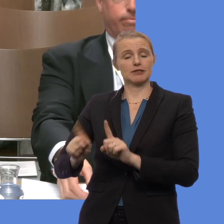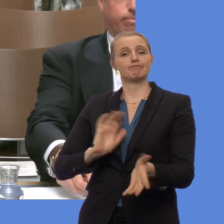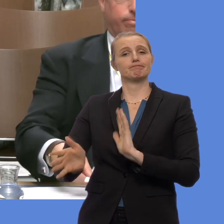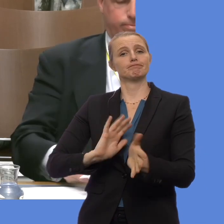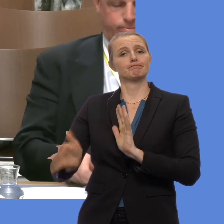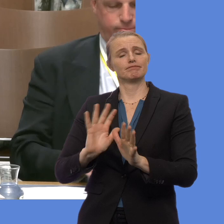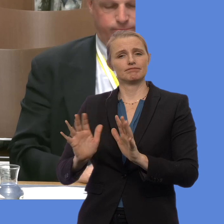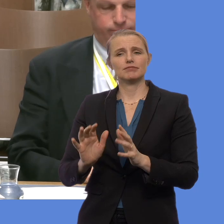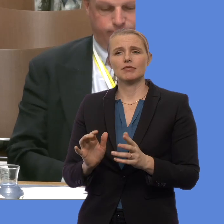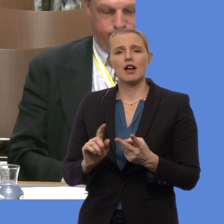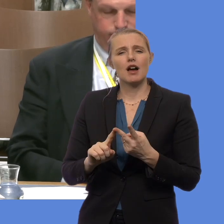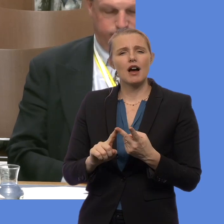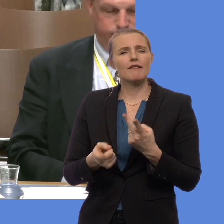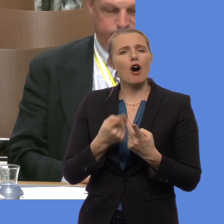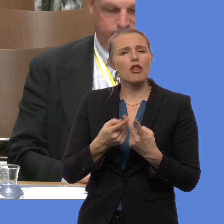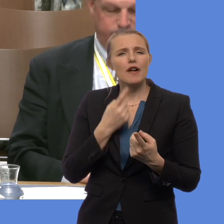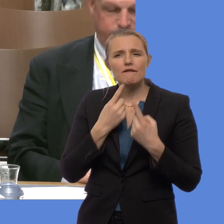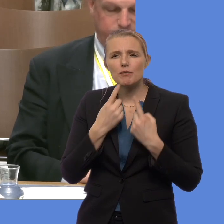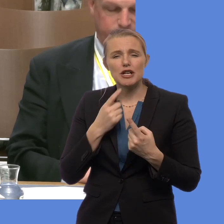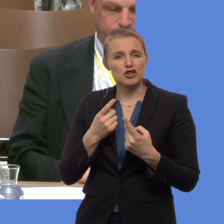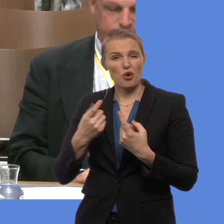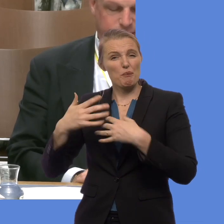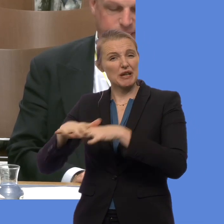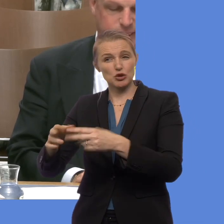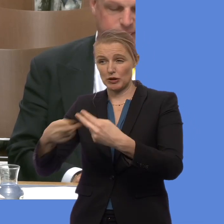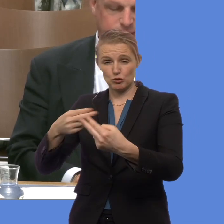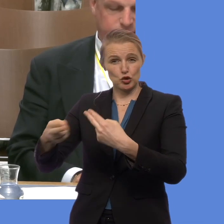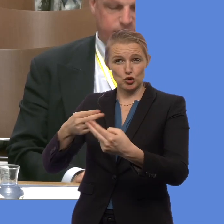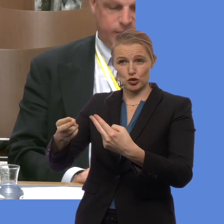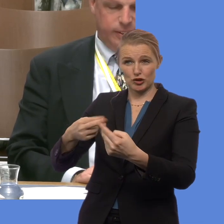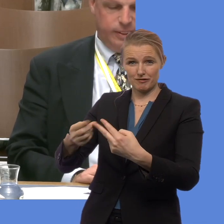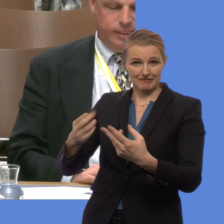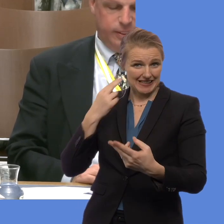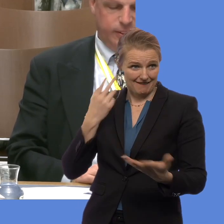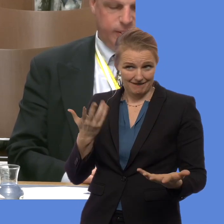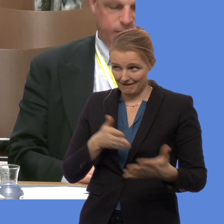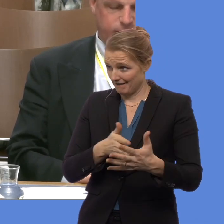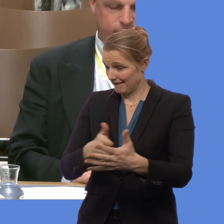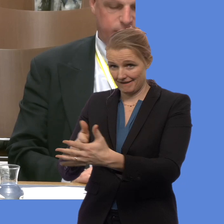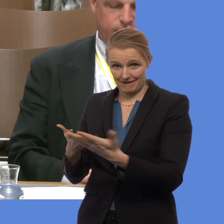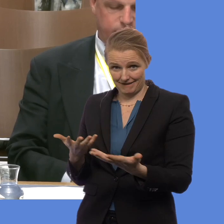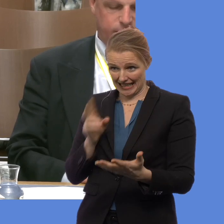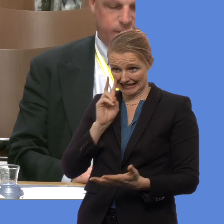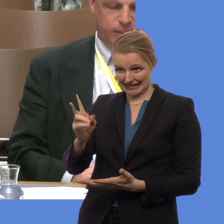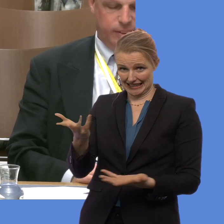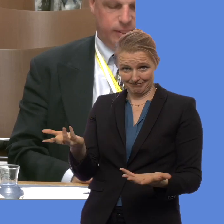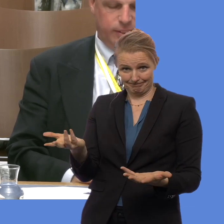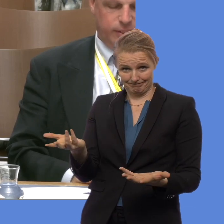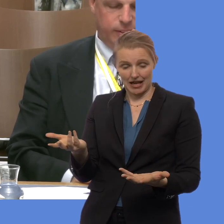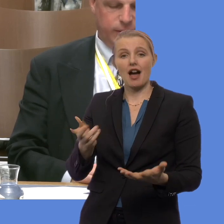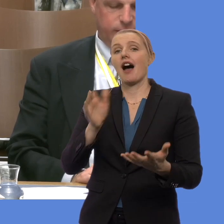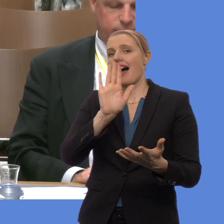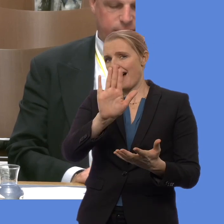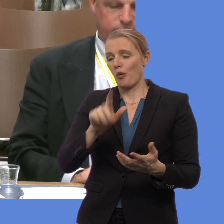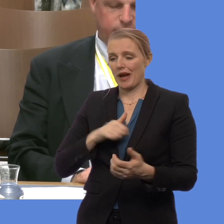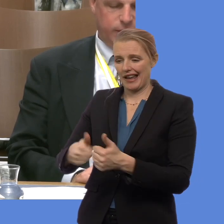of information on mainstream news, which wasn't available to the deaf community. So we supported then and continue to support Northern